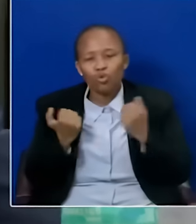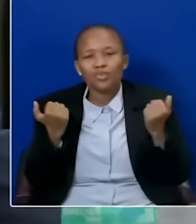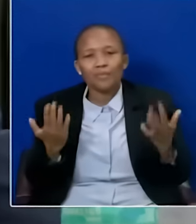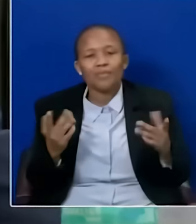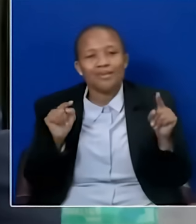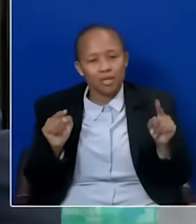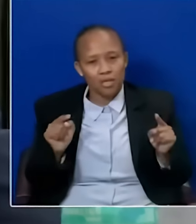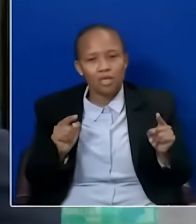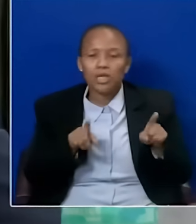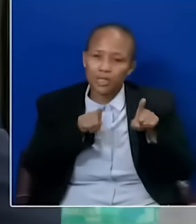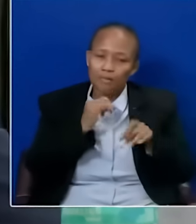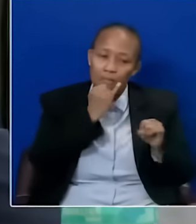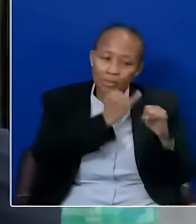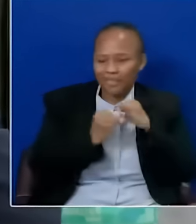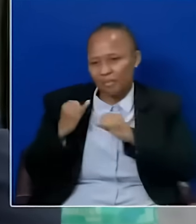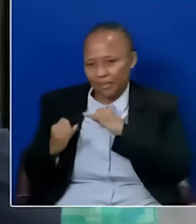Commissioner.